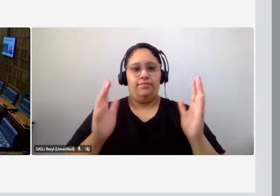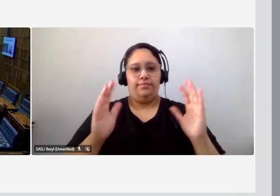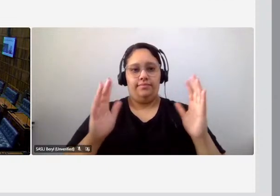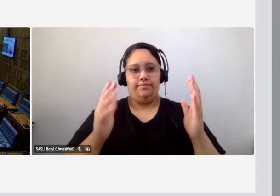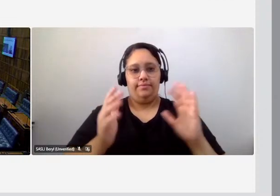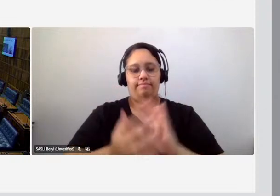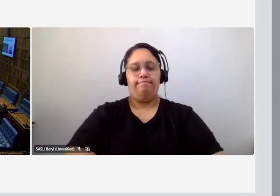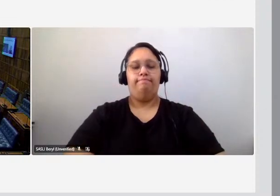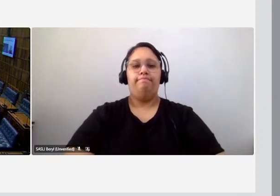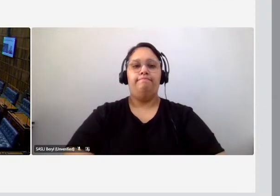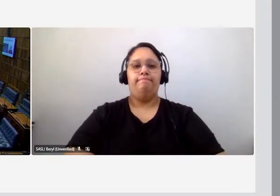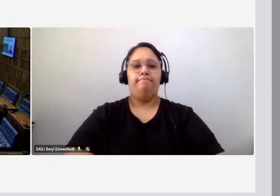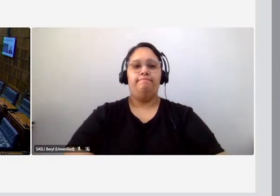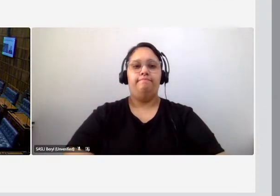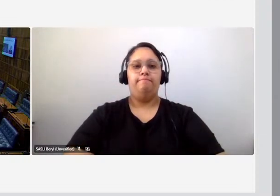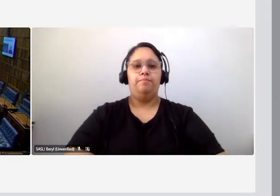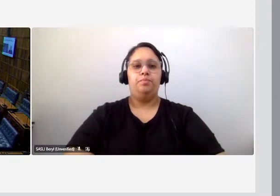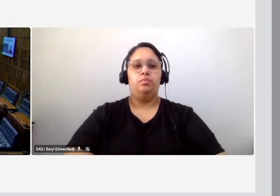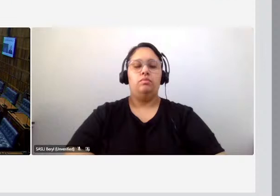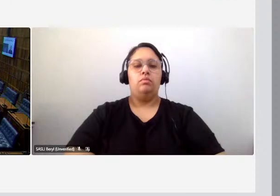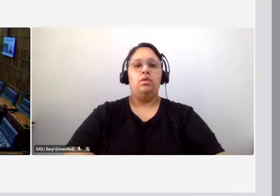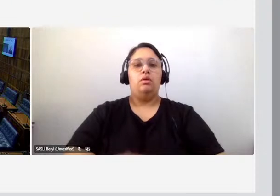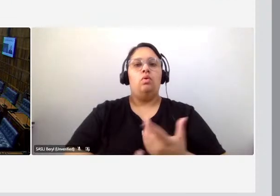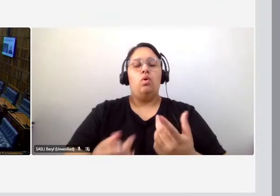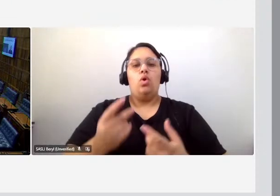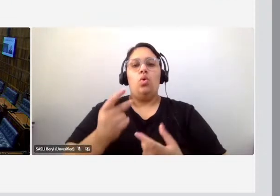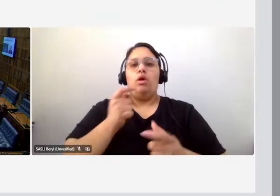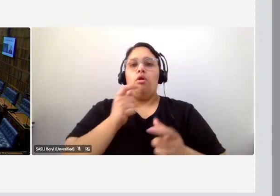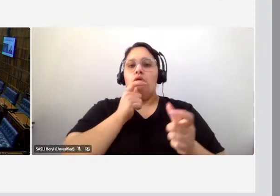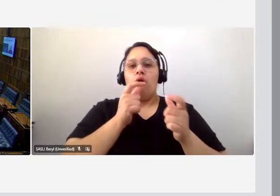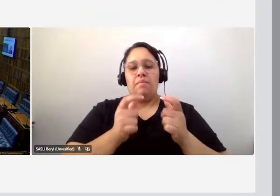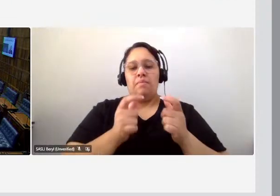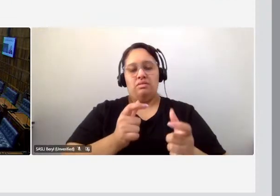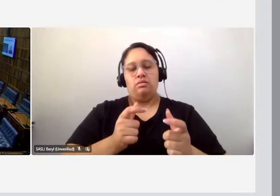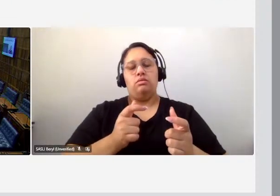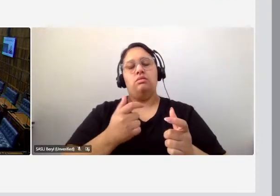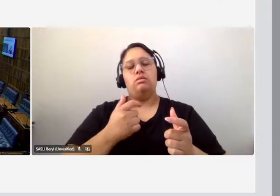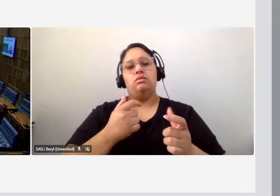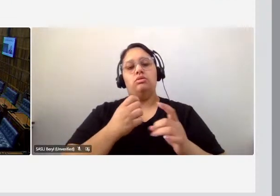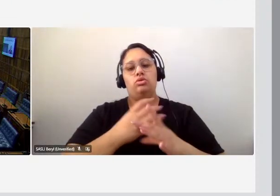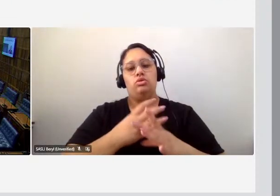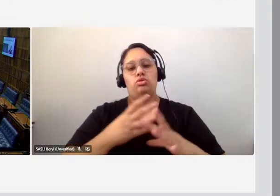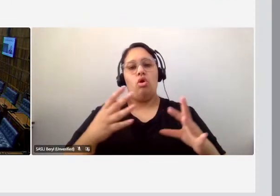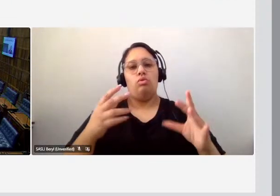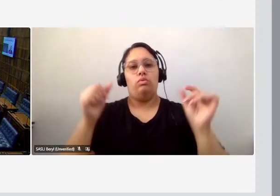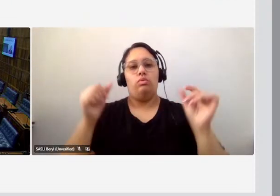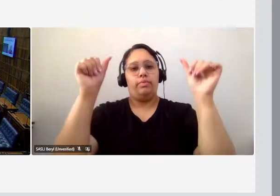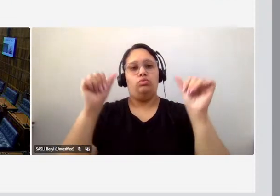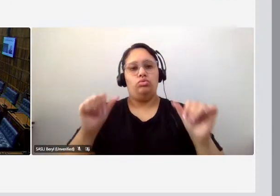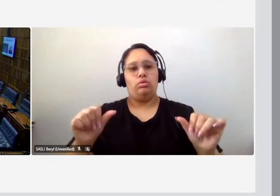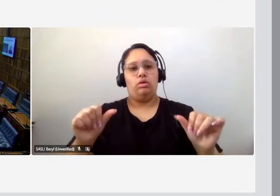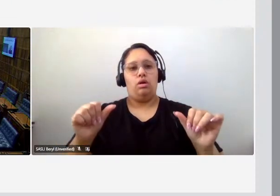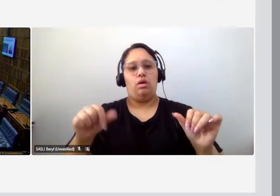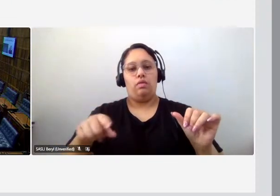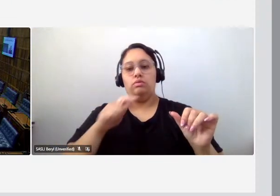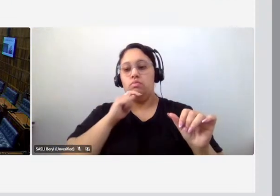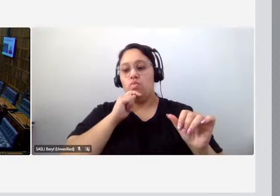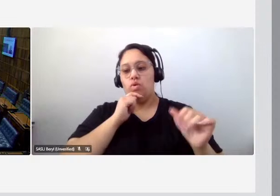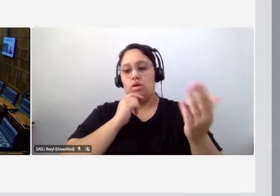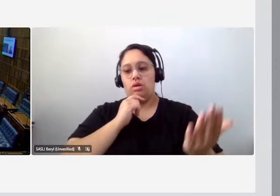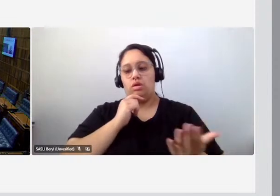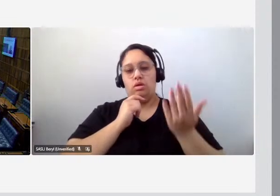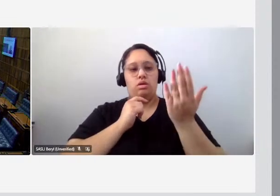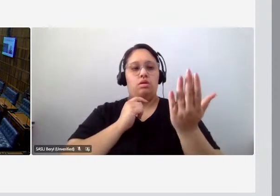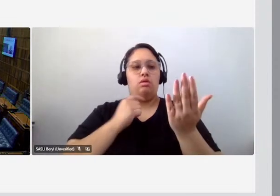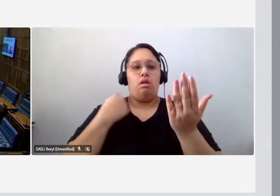I'm just going to make some quick remarks, Chairperson, if I may. And I actually want to start with a poster that I got this morning, that I arranged